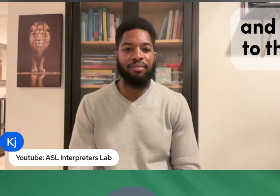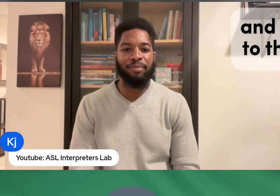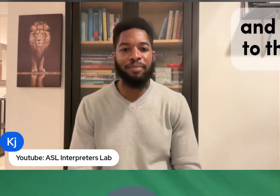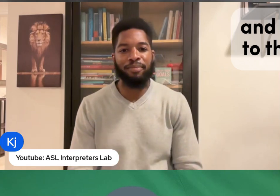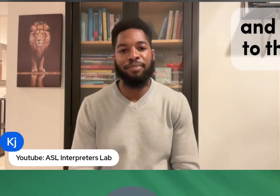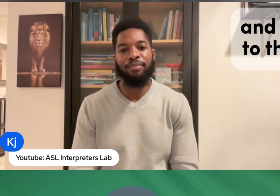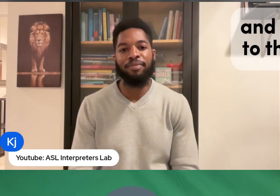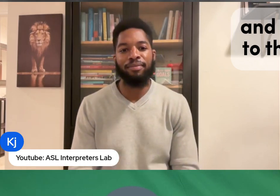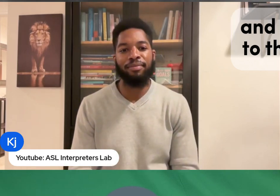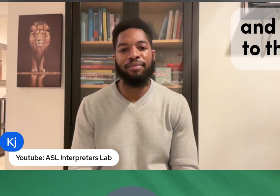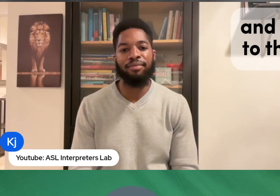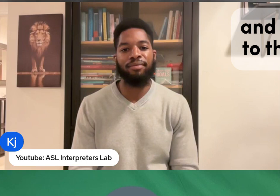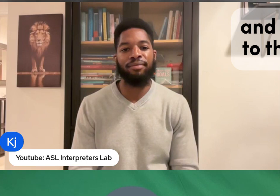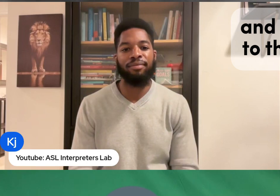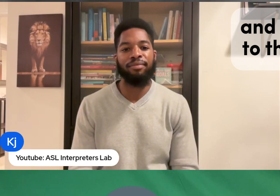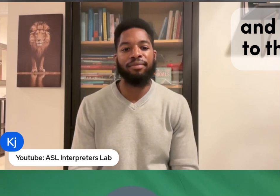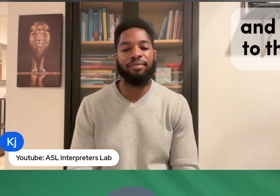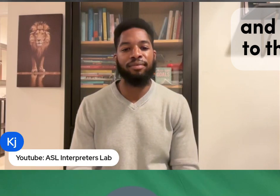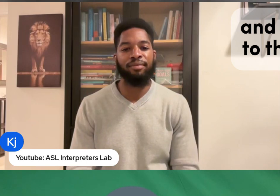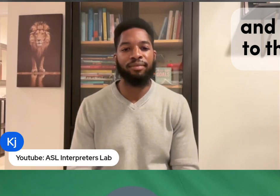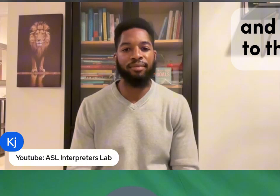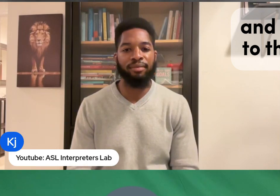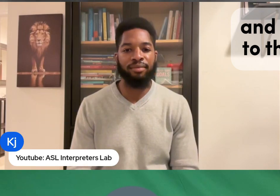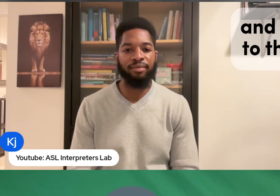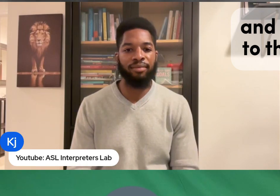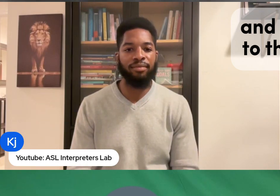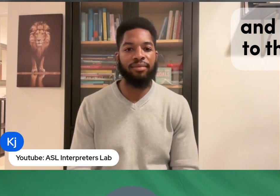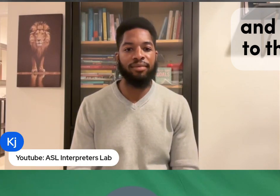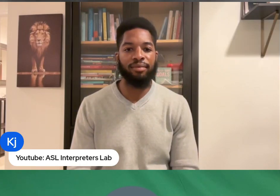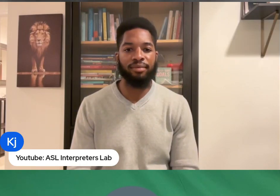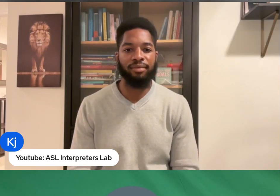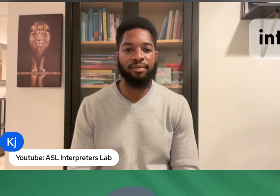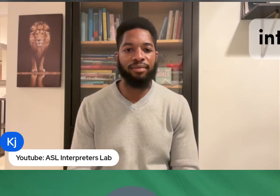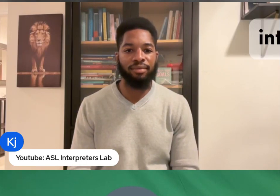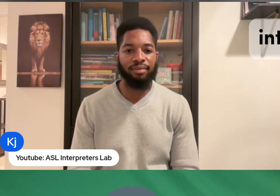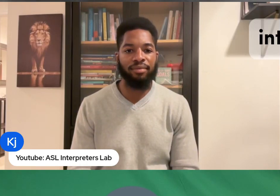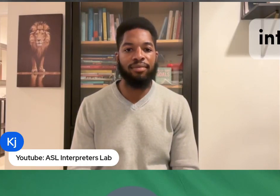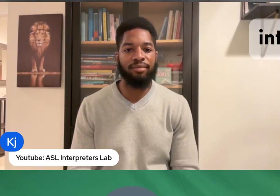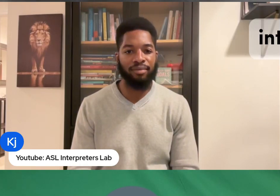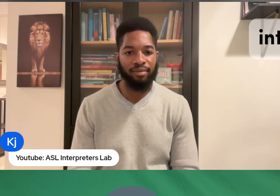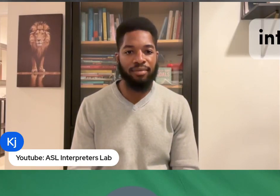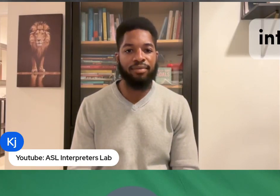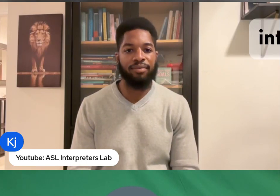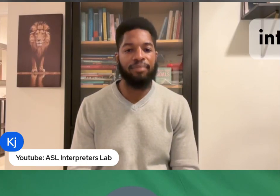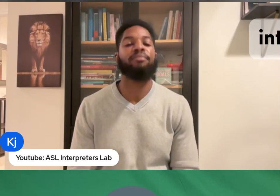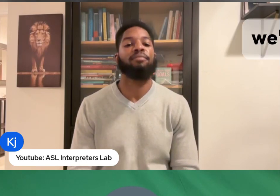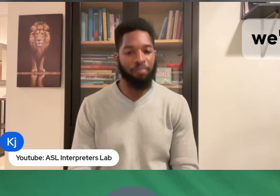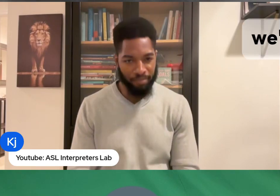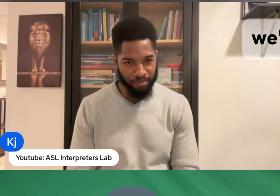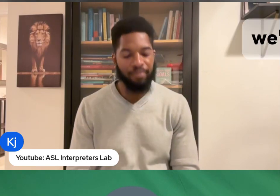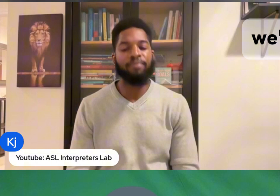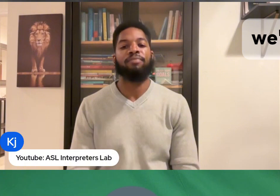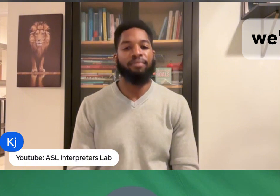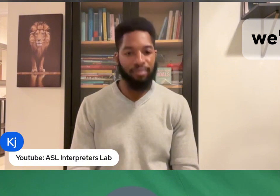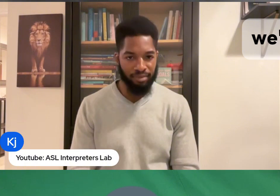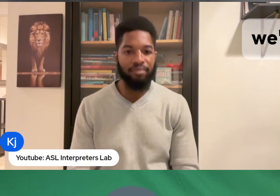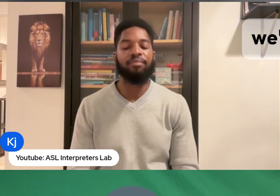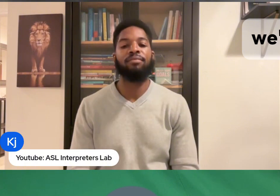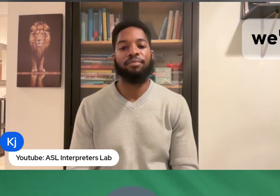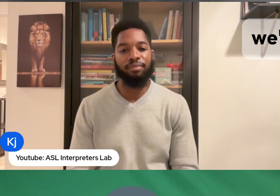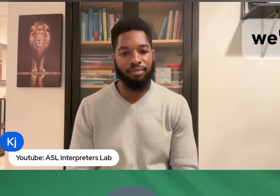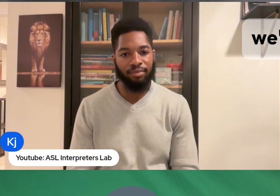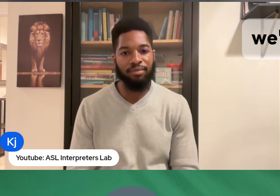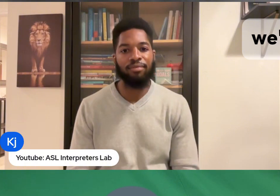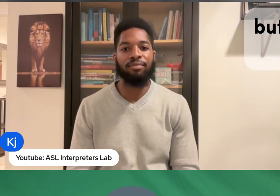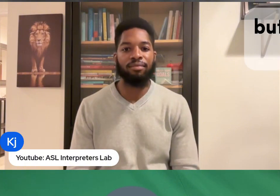if we're up to the standards of that august introduction, but we'll give it a